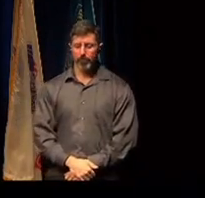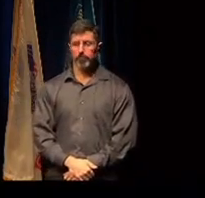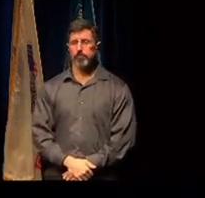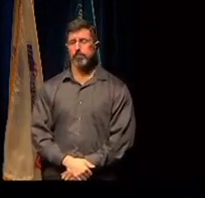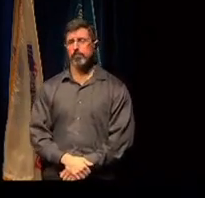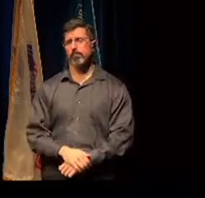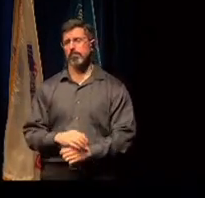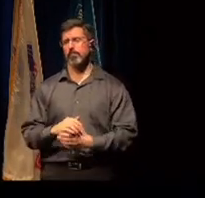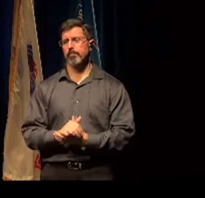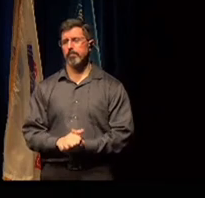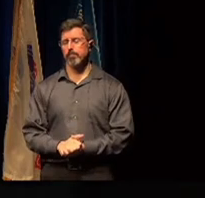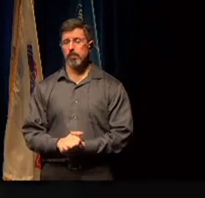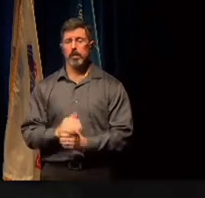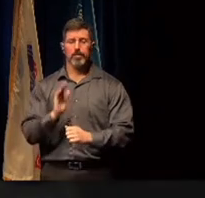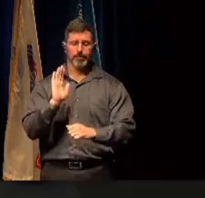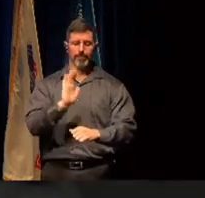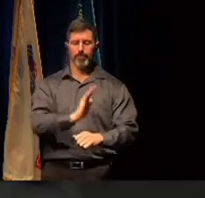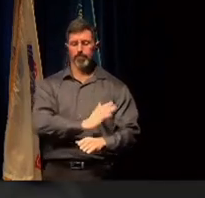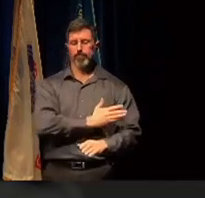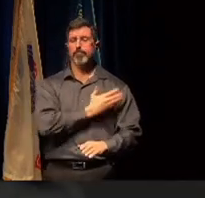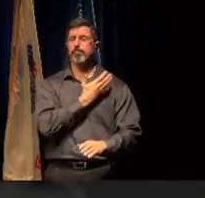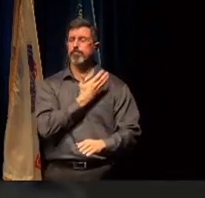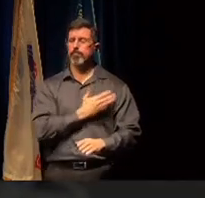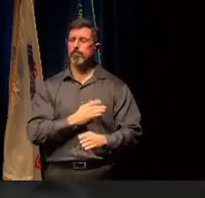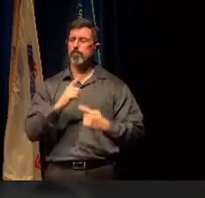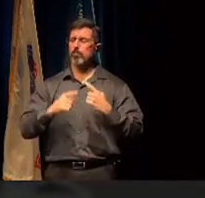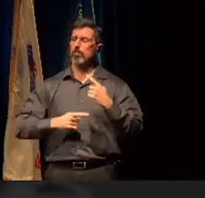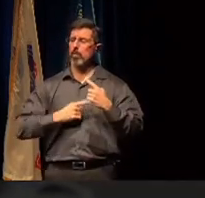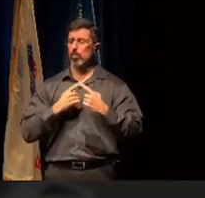When you can't walk